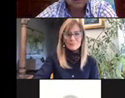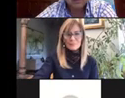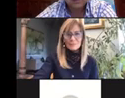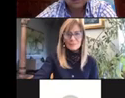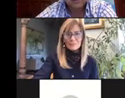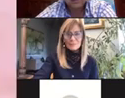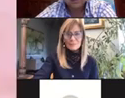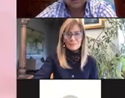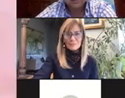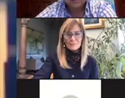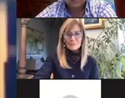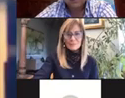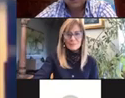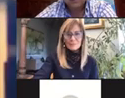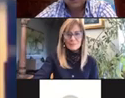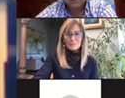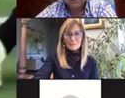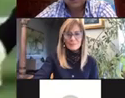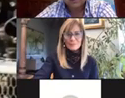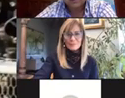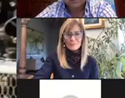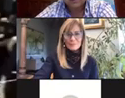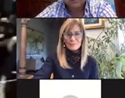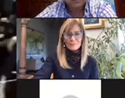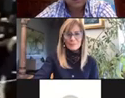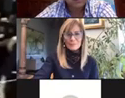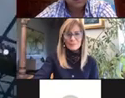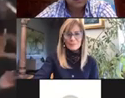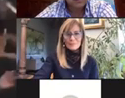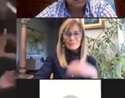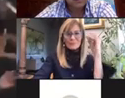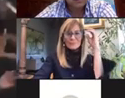Our pride. Our fans.